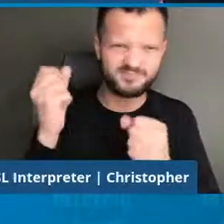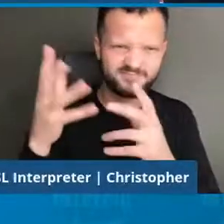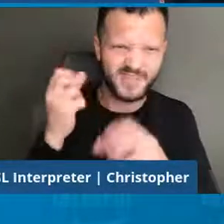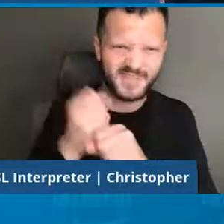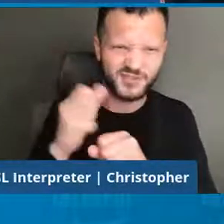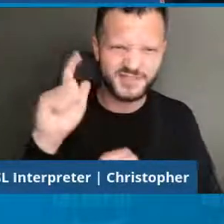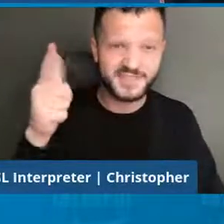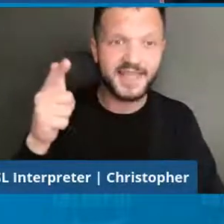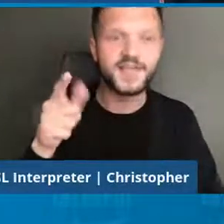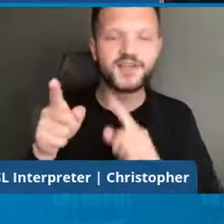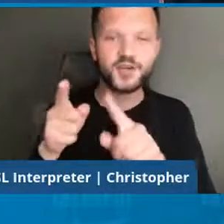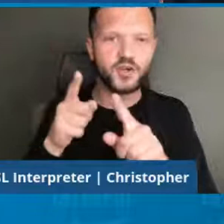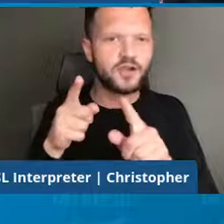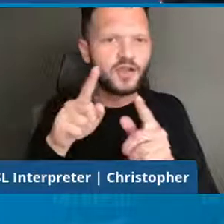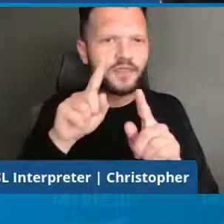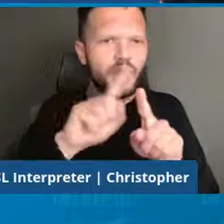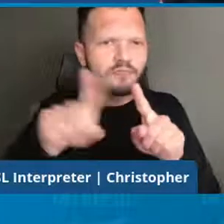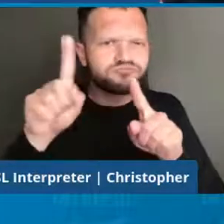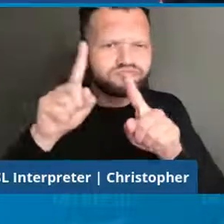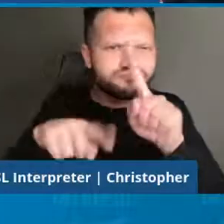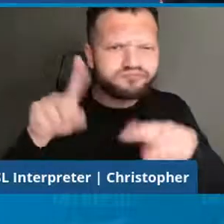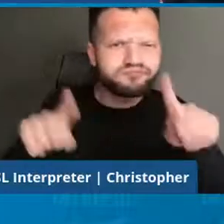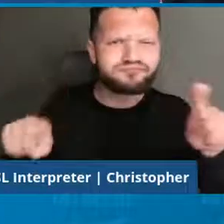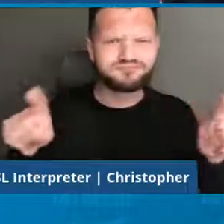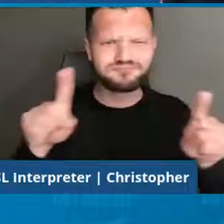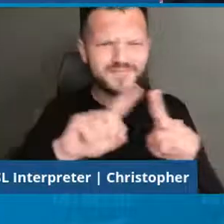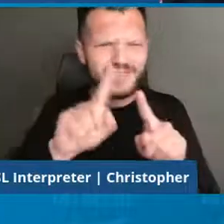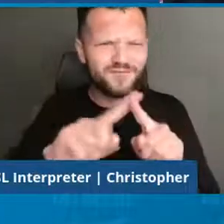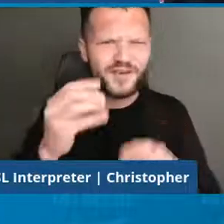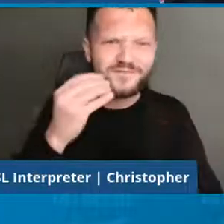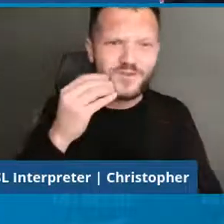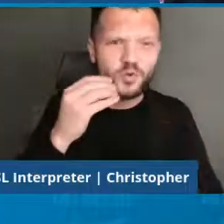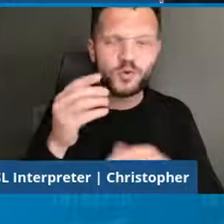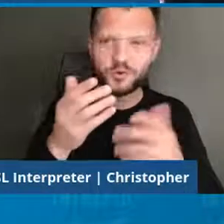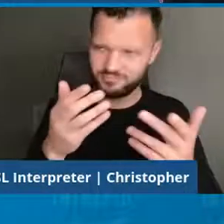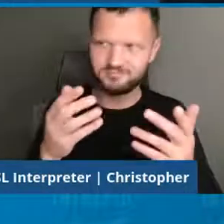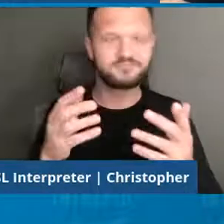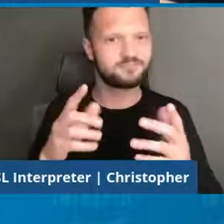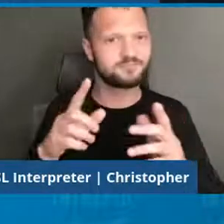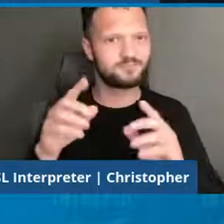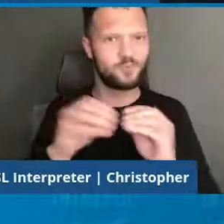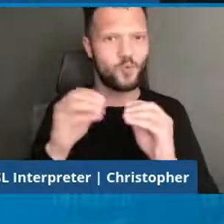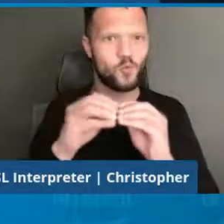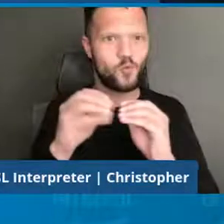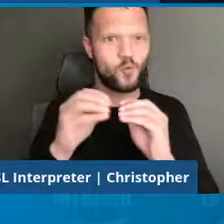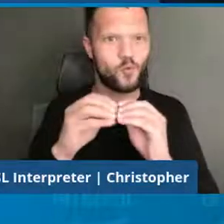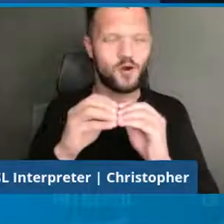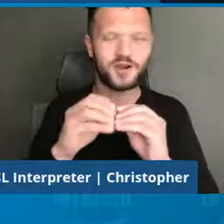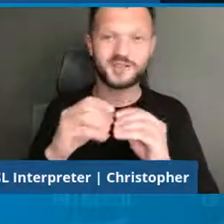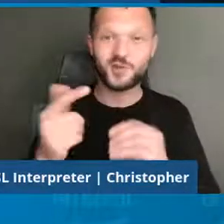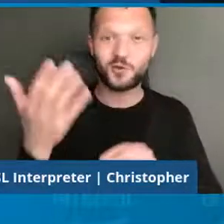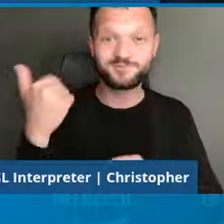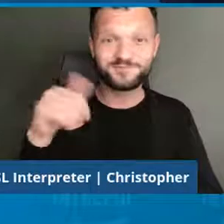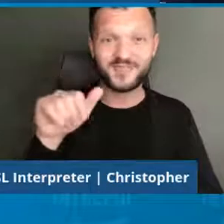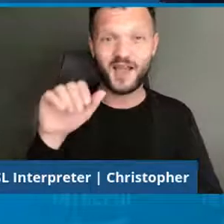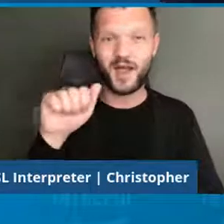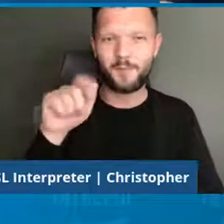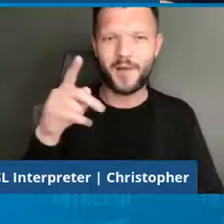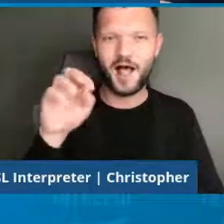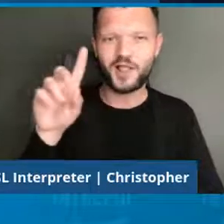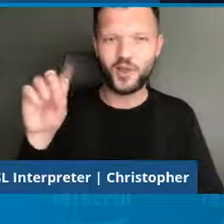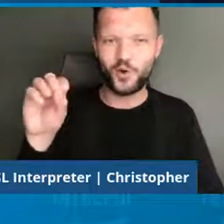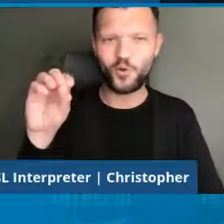even more. And so, in fact, the first manned Apollo mission, which was Apollo 7, it had 96 food items